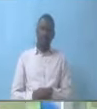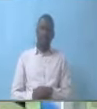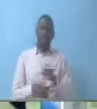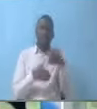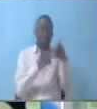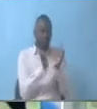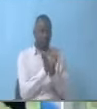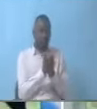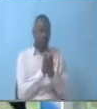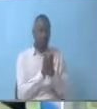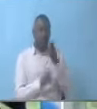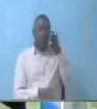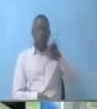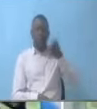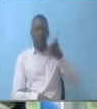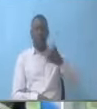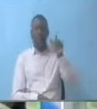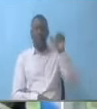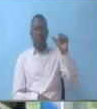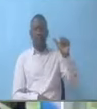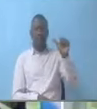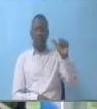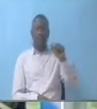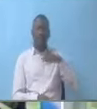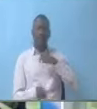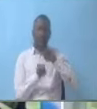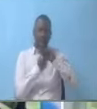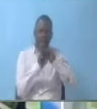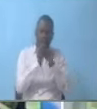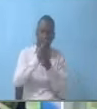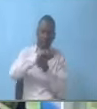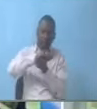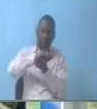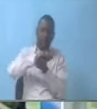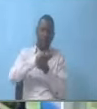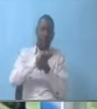Section 15A, an amended provision.